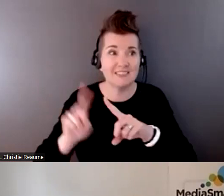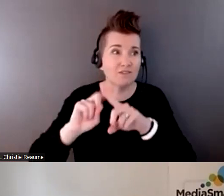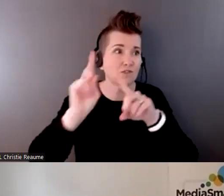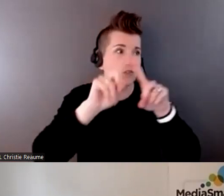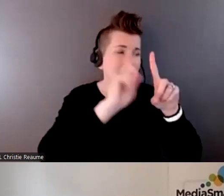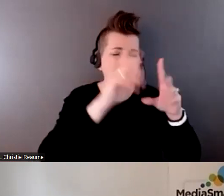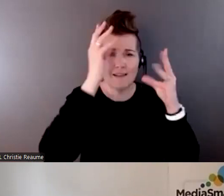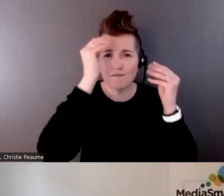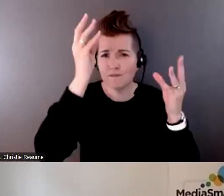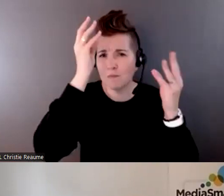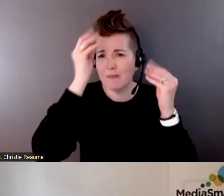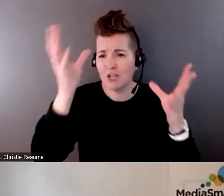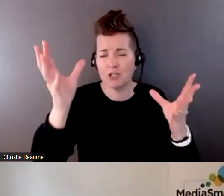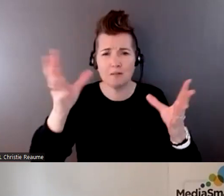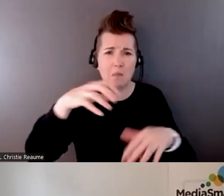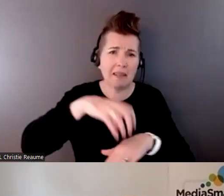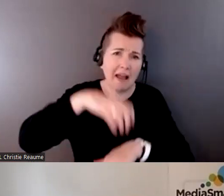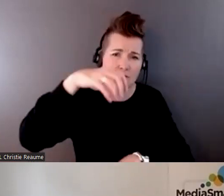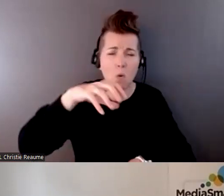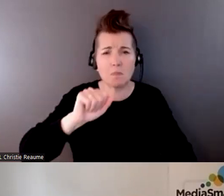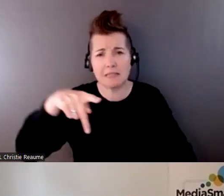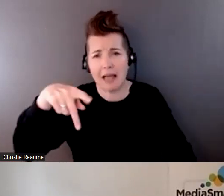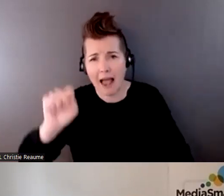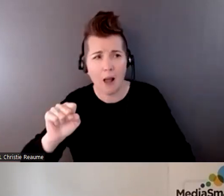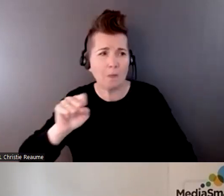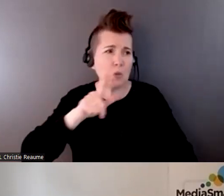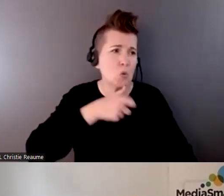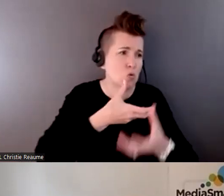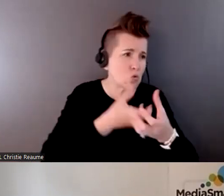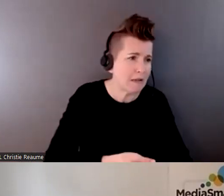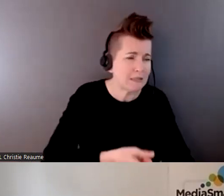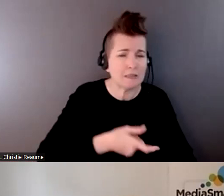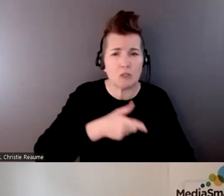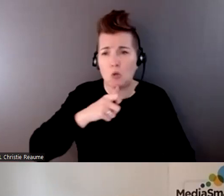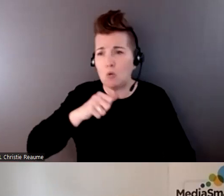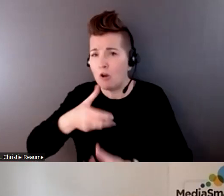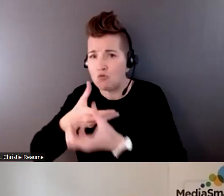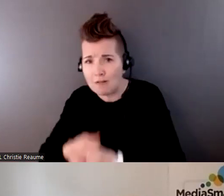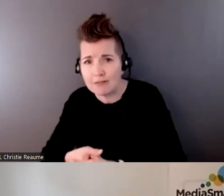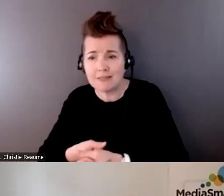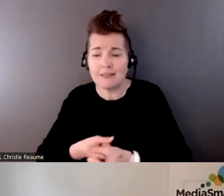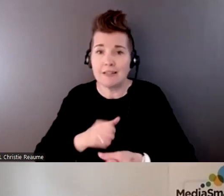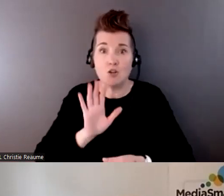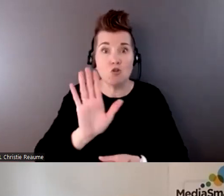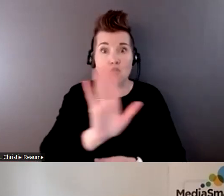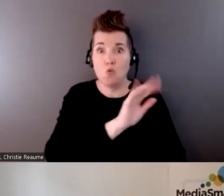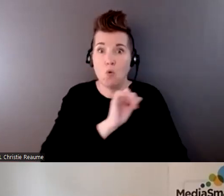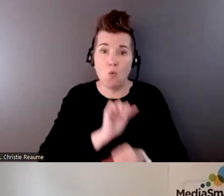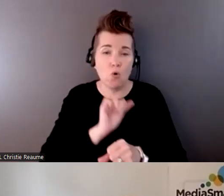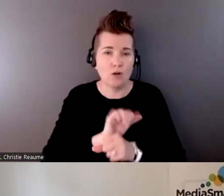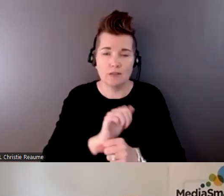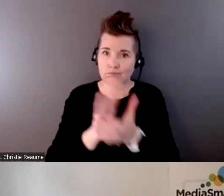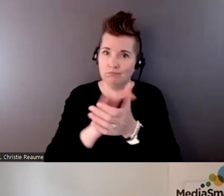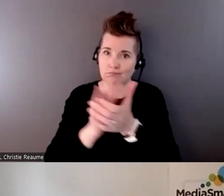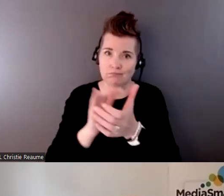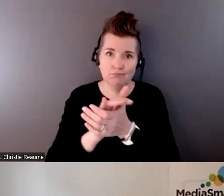information out there and who to trust and I think what you're doing is absolutely critical and good good on